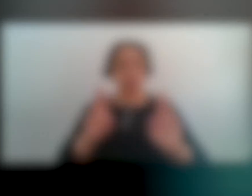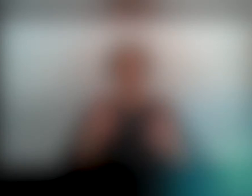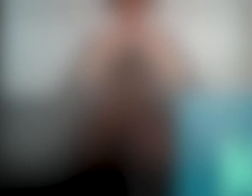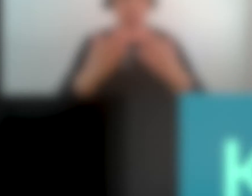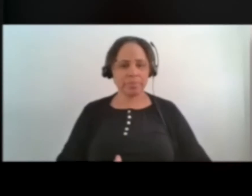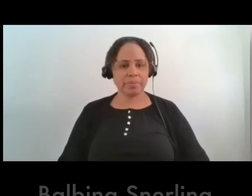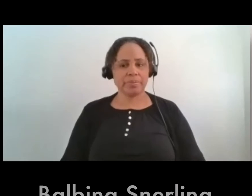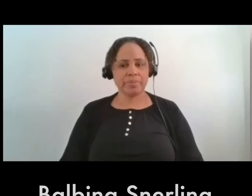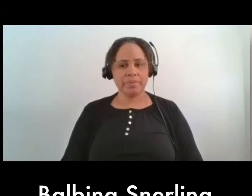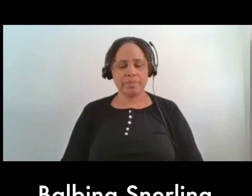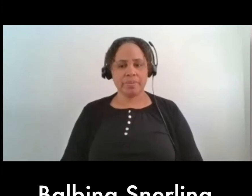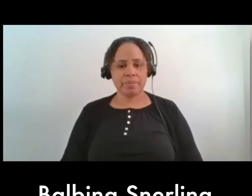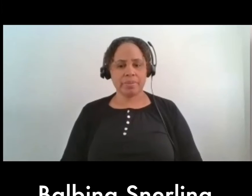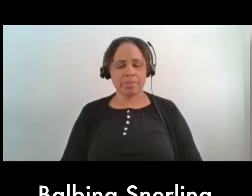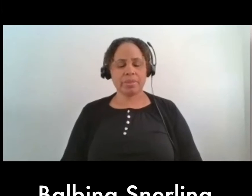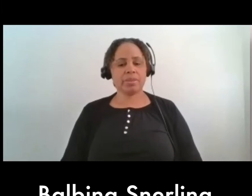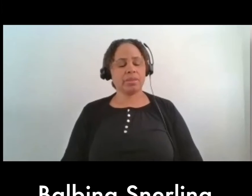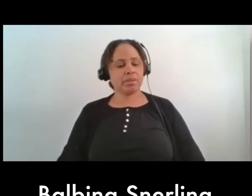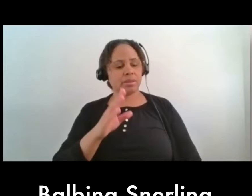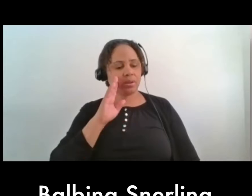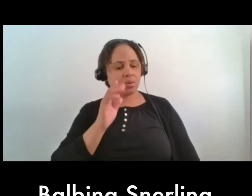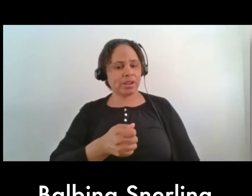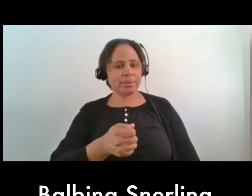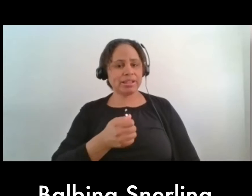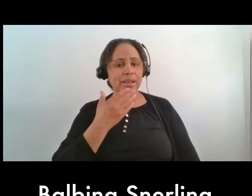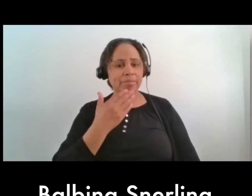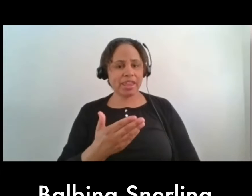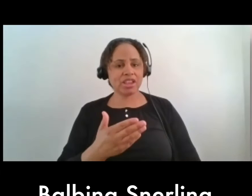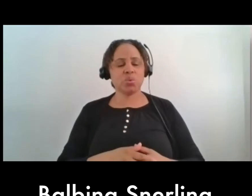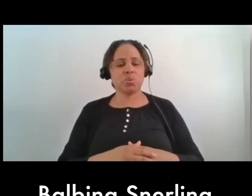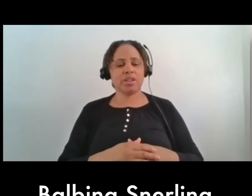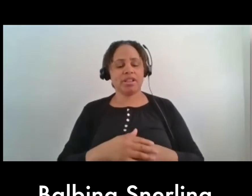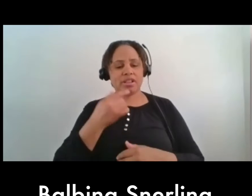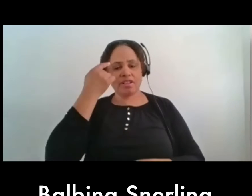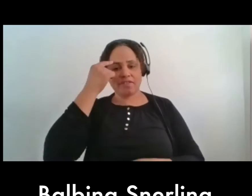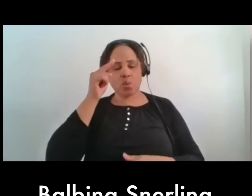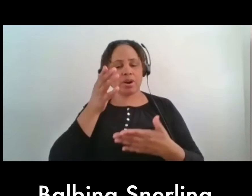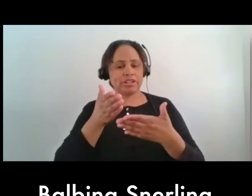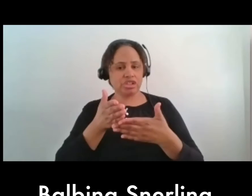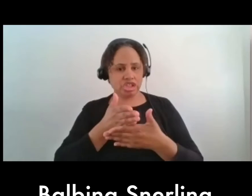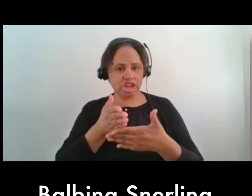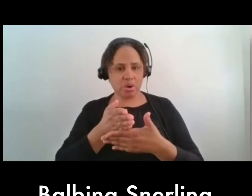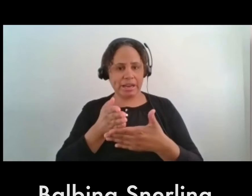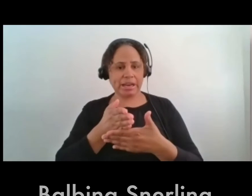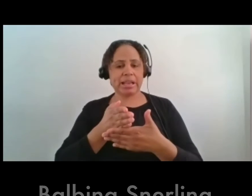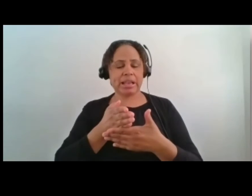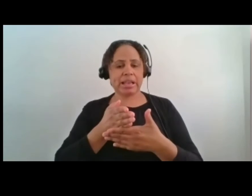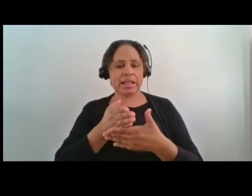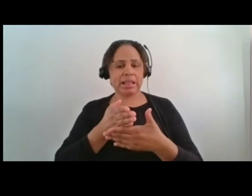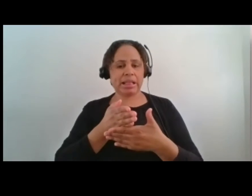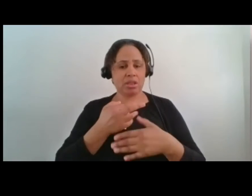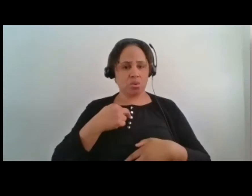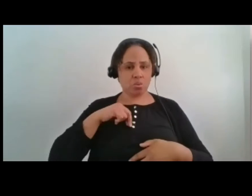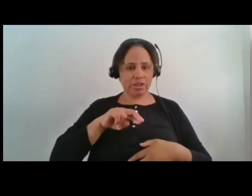rahmatullah. Salam, and thank you, Imam Ibrahim, for sharing, again, not only some religious insight,